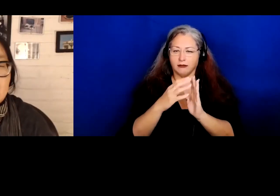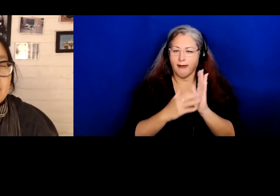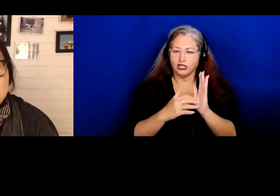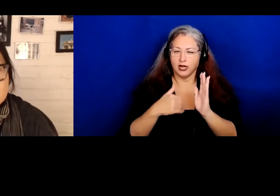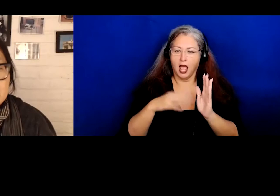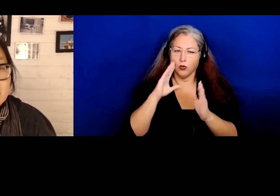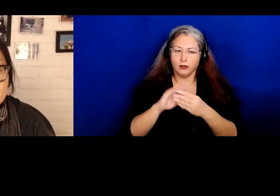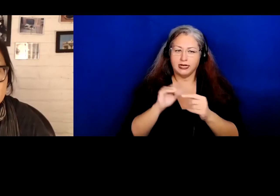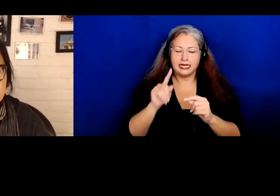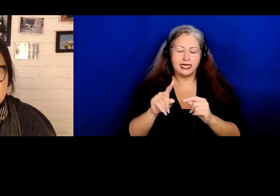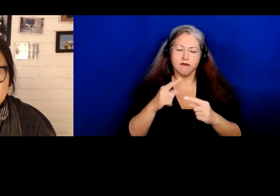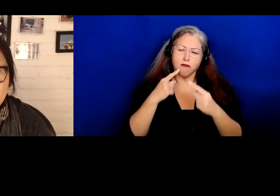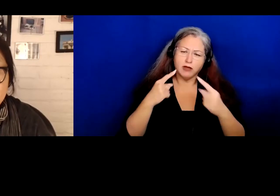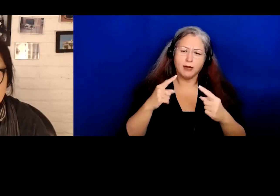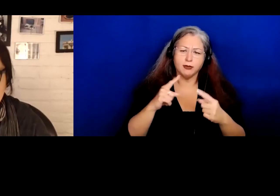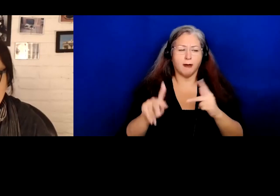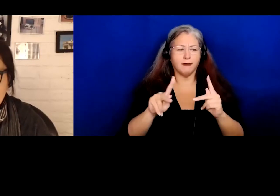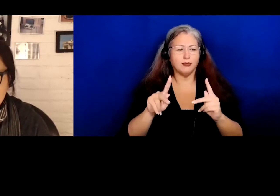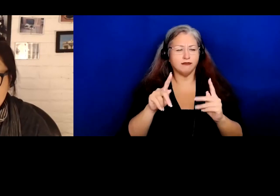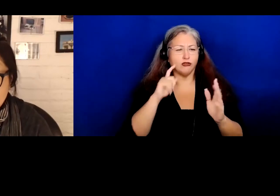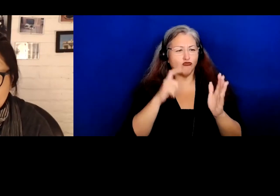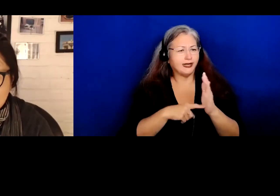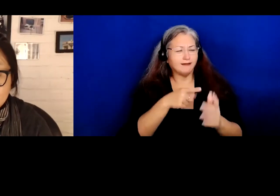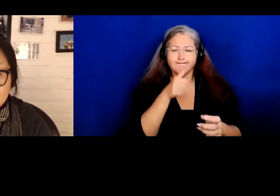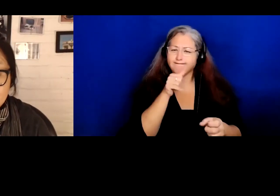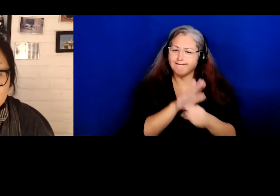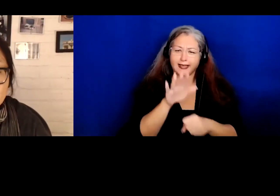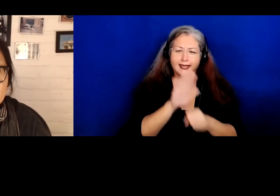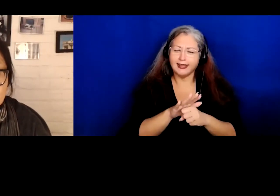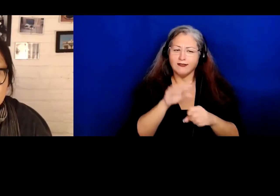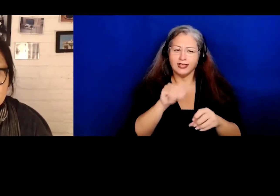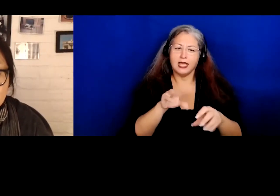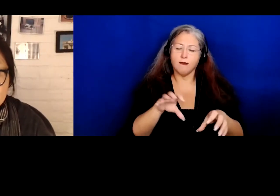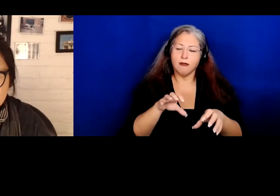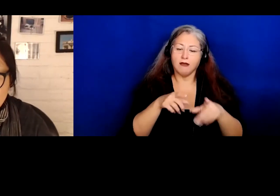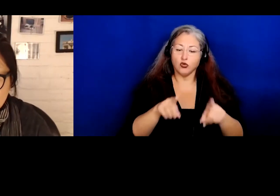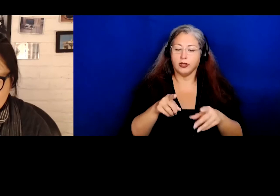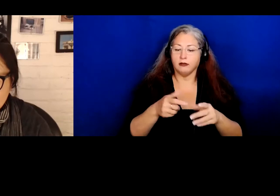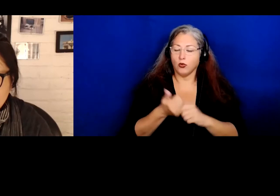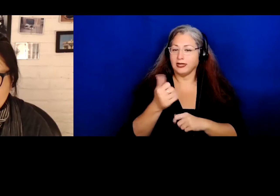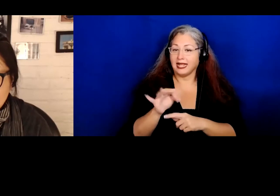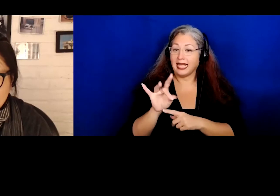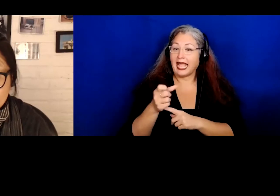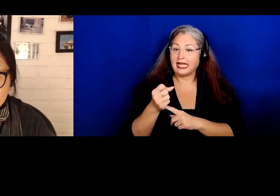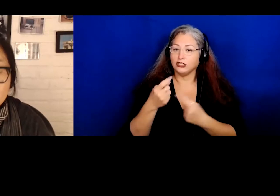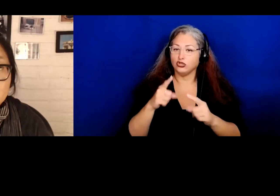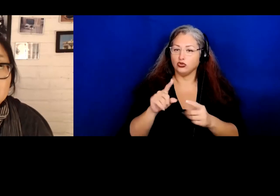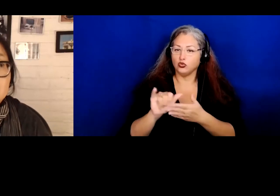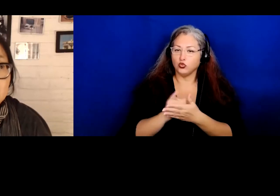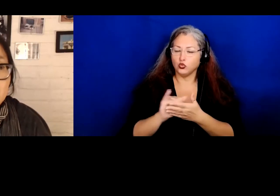And he's kind of a legendary but under-recognized artist, active mostly in the 1980s in New York, for